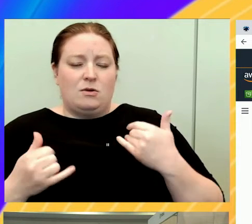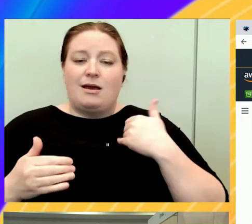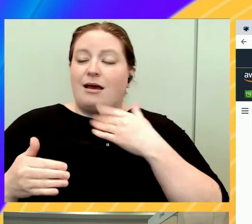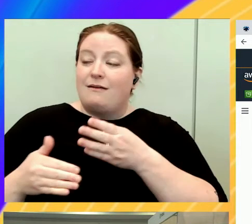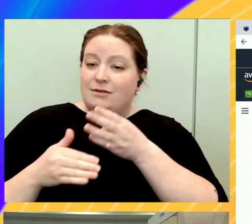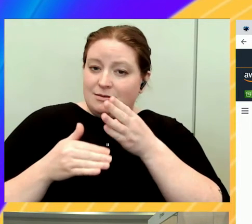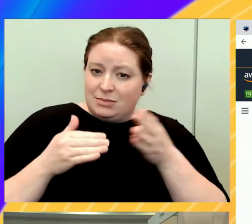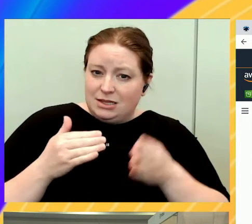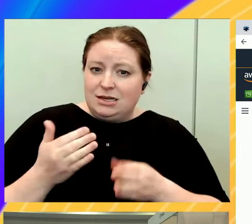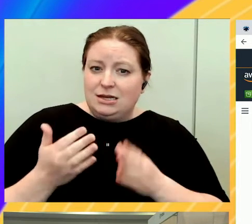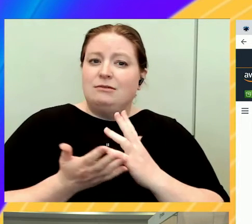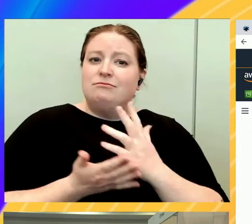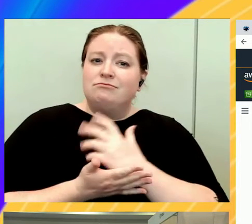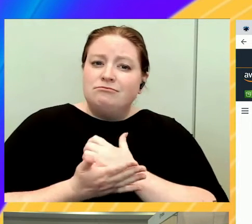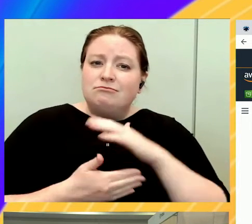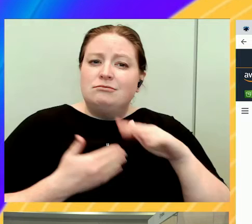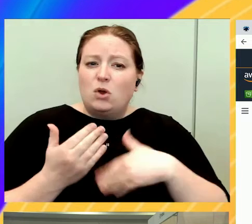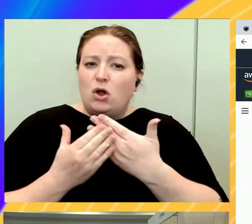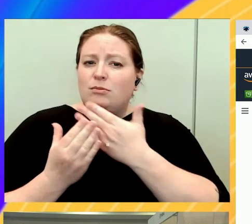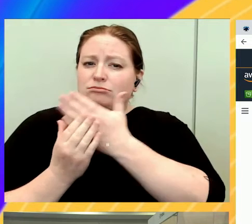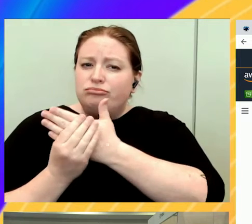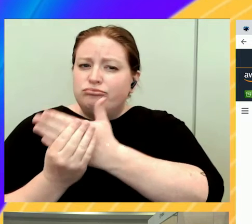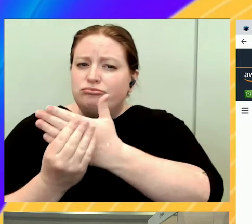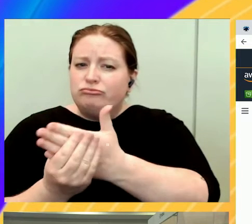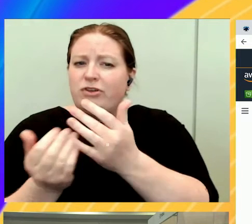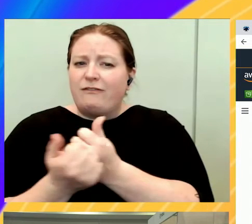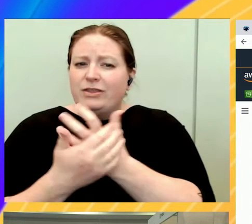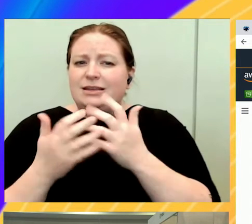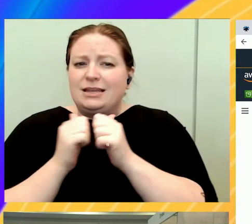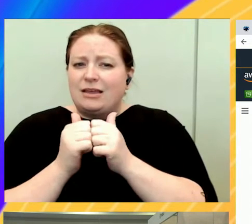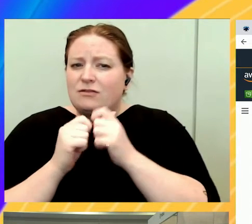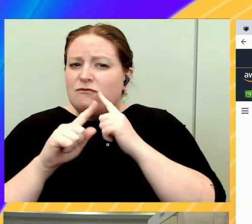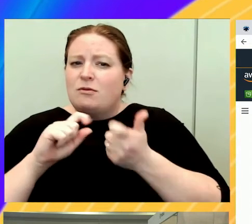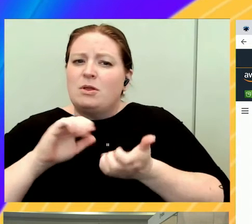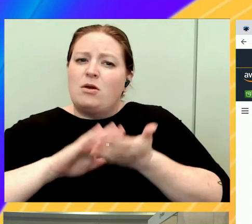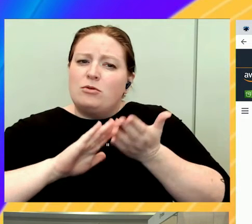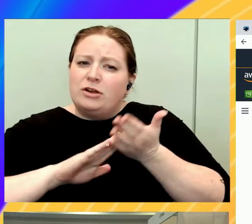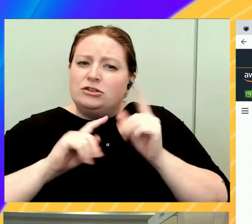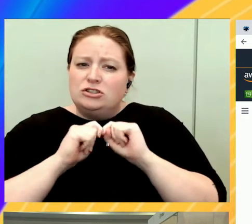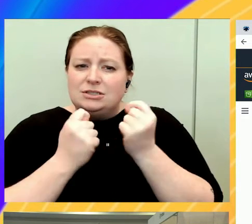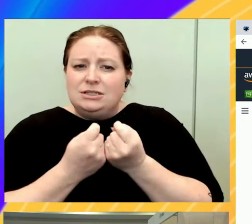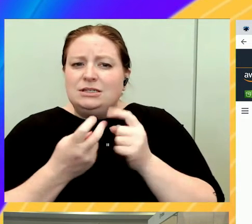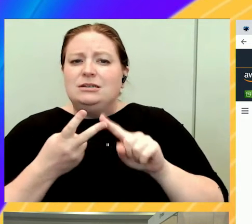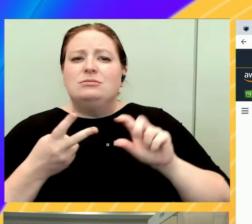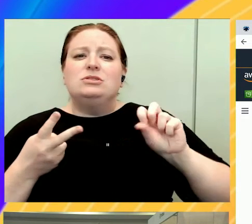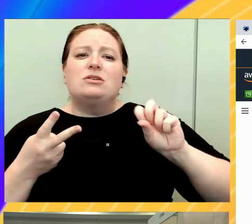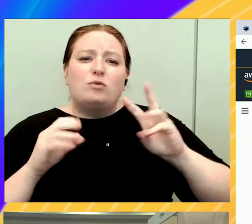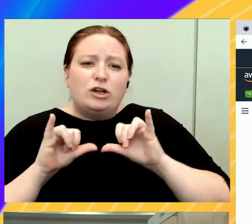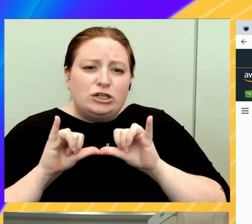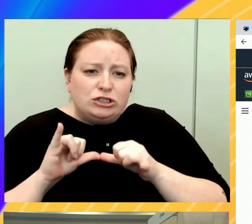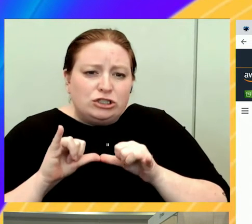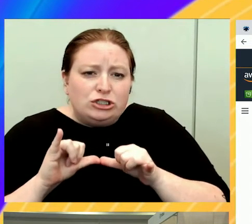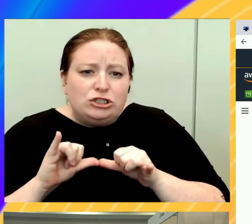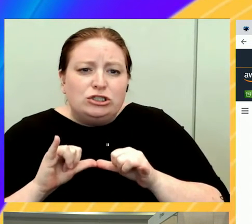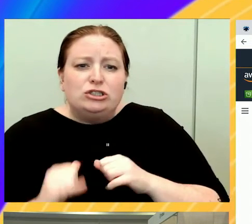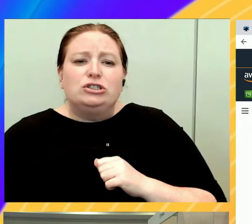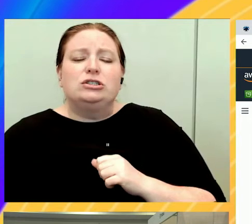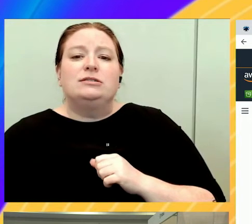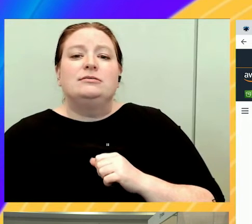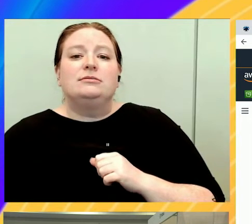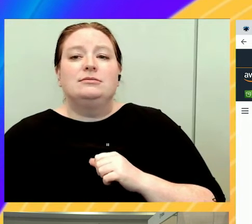stakeholders together. I've brought the operations team. I've brought the software engineers. That's important. It's not just exactly